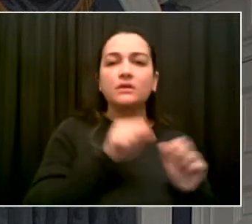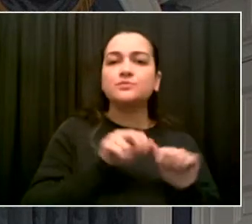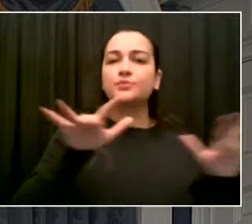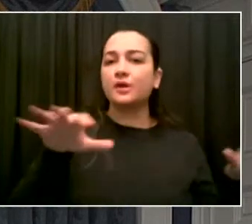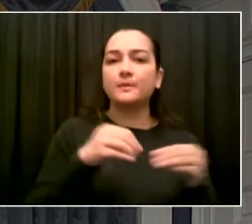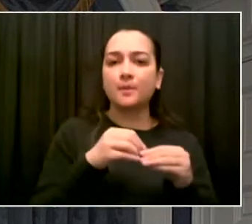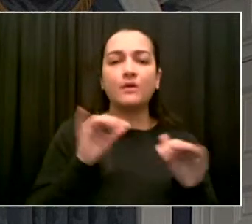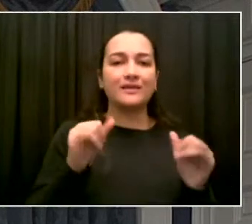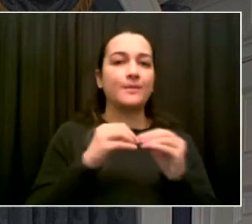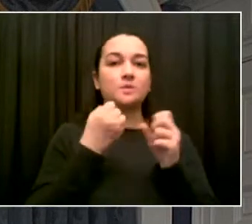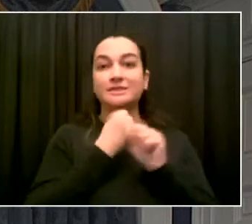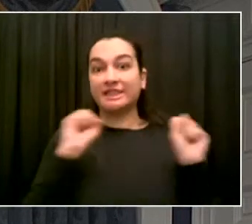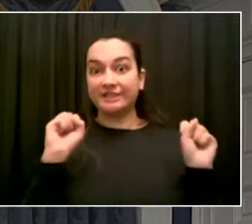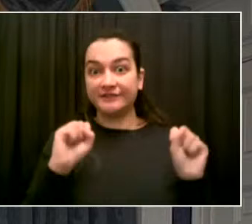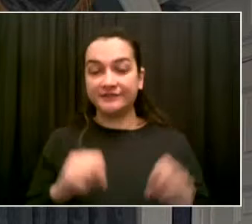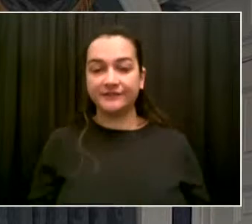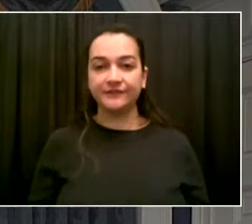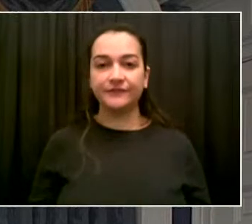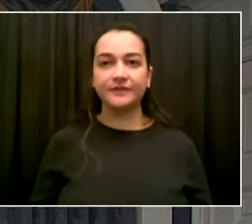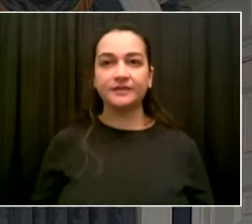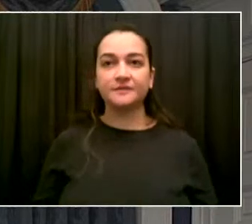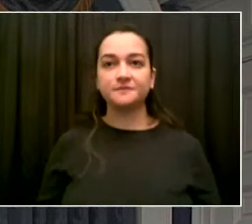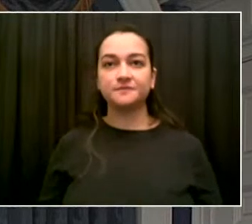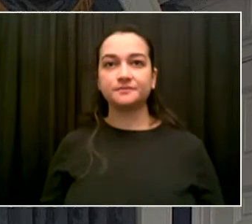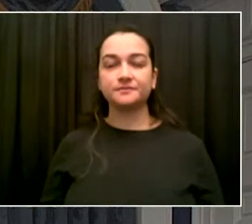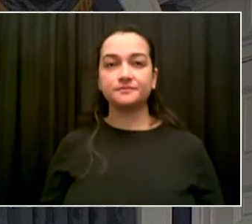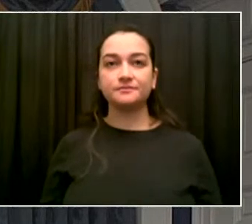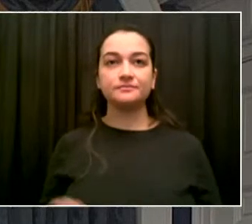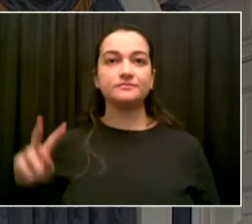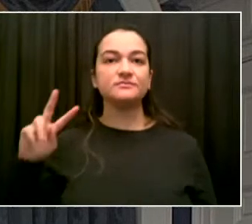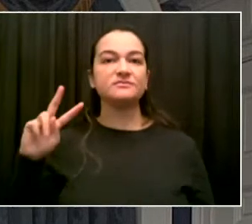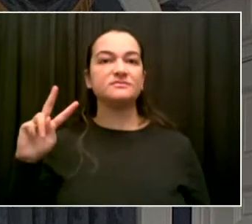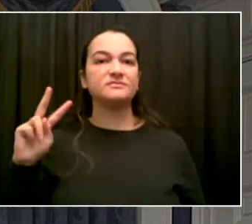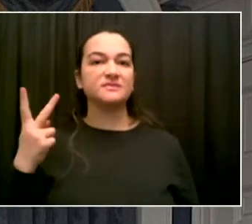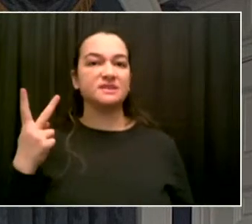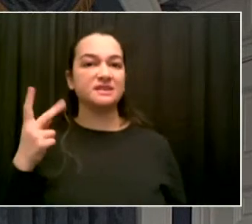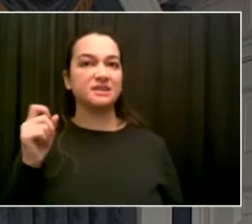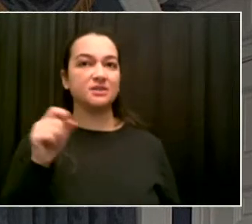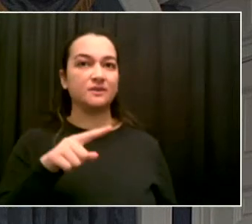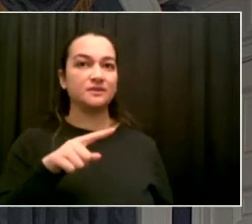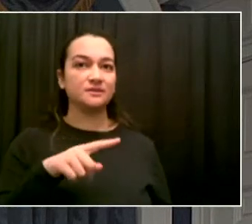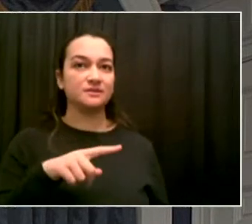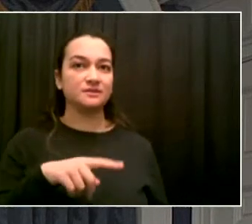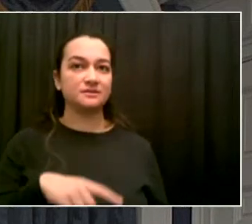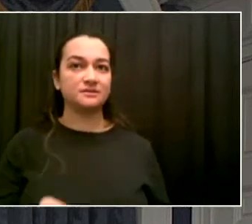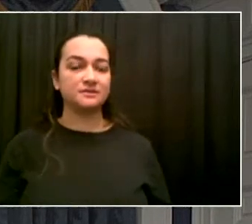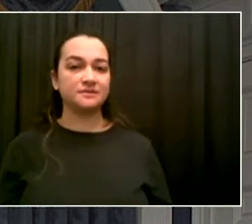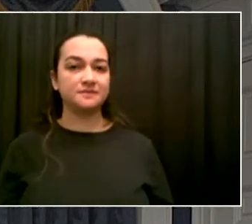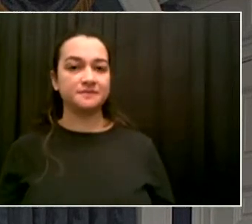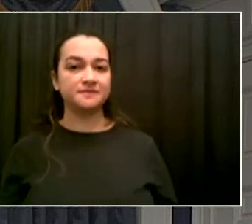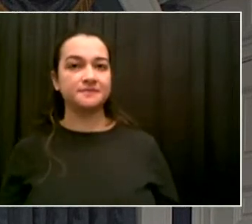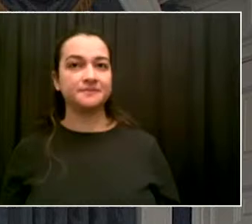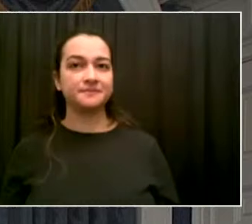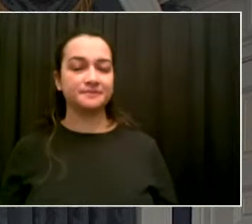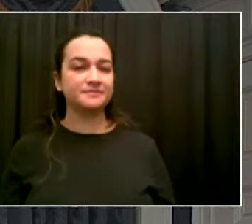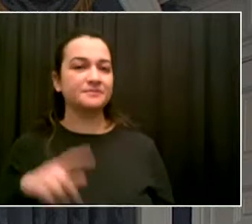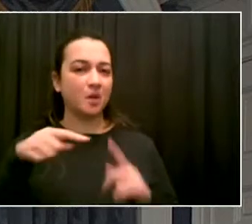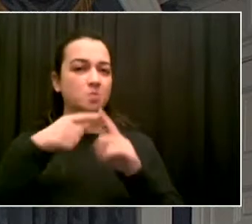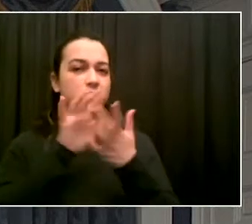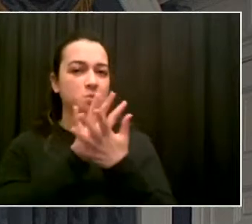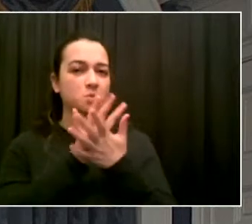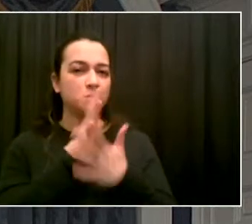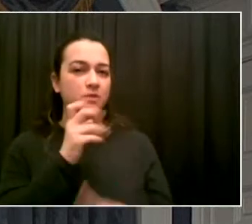My second question also has to do with education, and I apologize if I missed any aspect of this earlier. But when you reopened schools